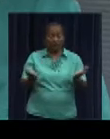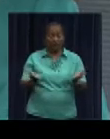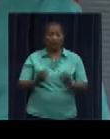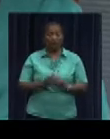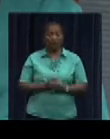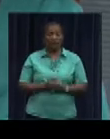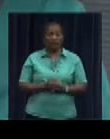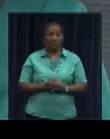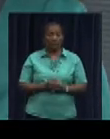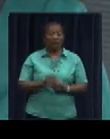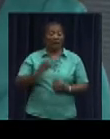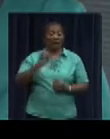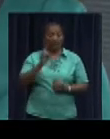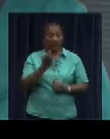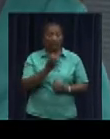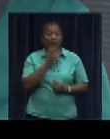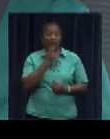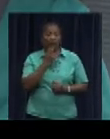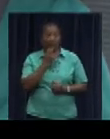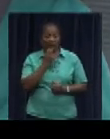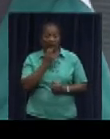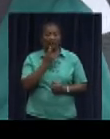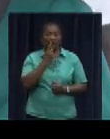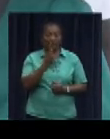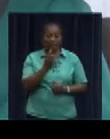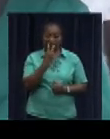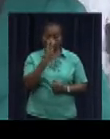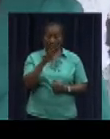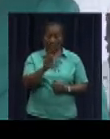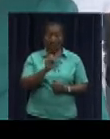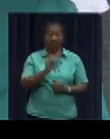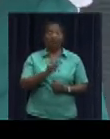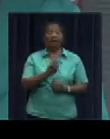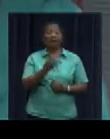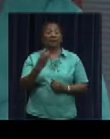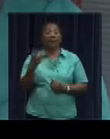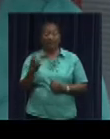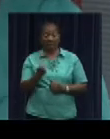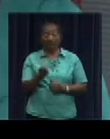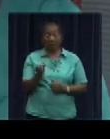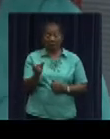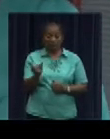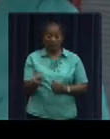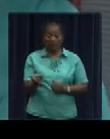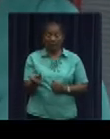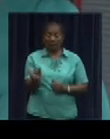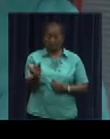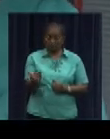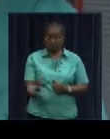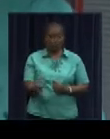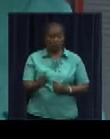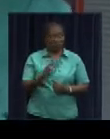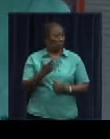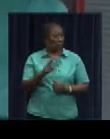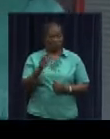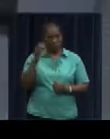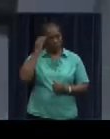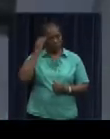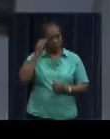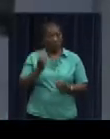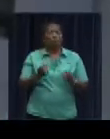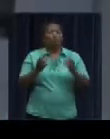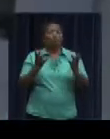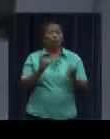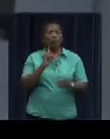information. On the basis of the complaints, it is clear that some of the money carta holders do not know